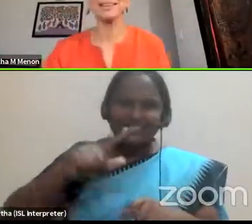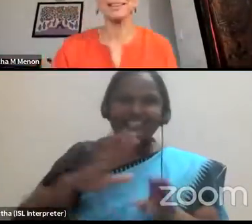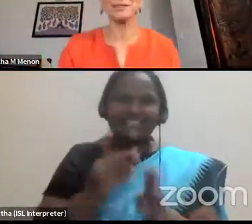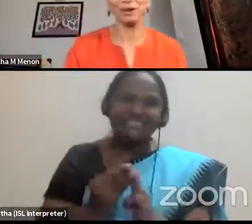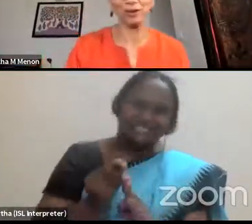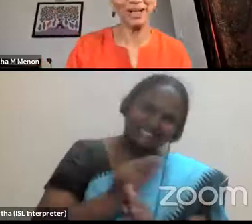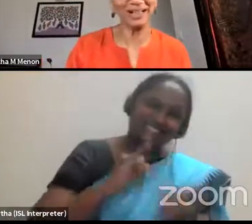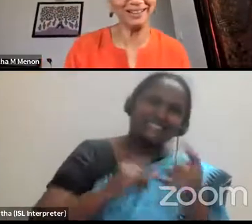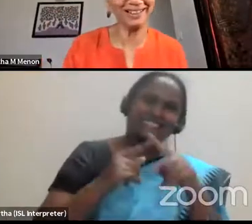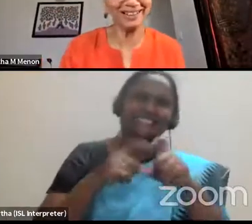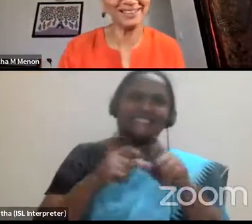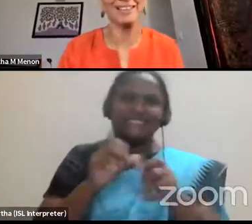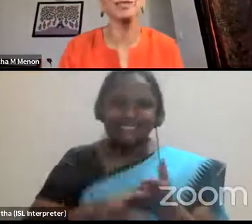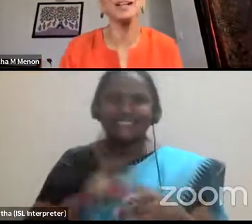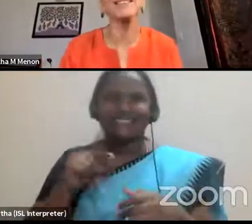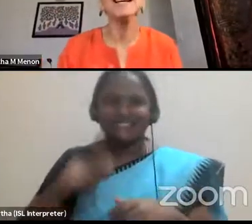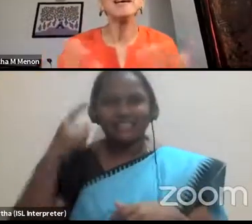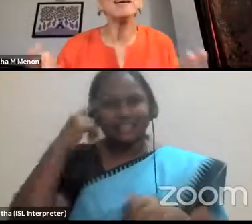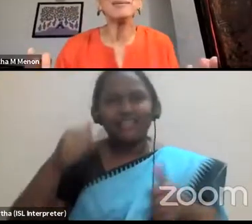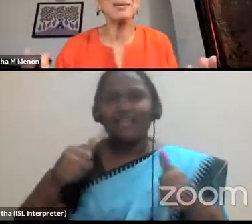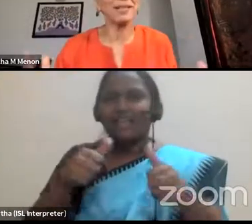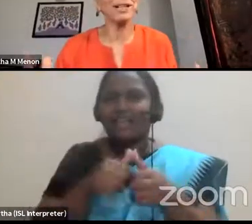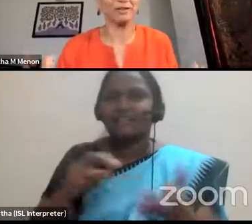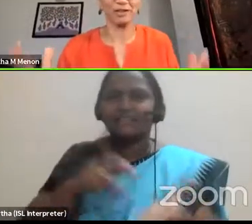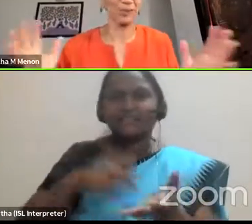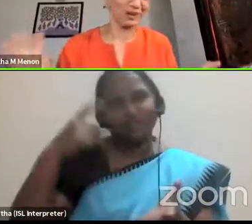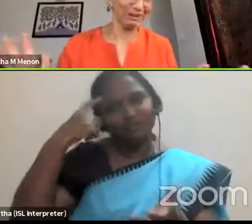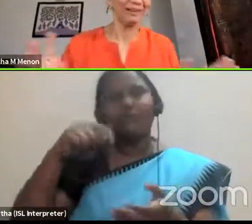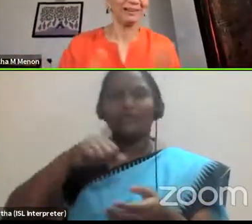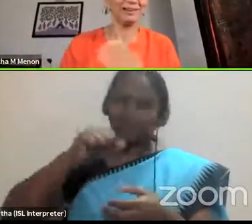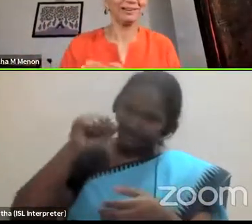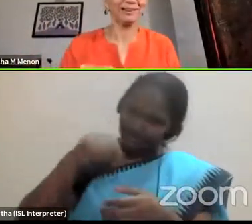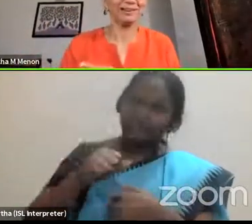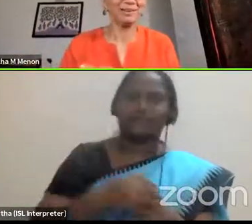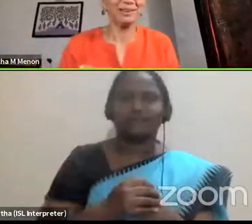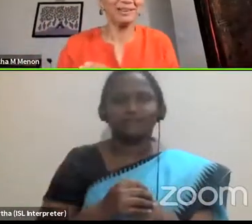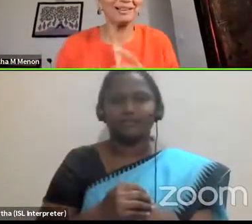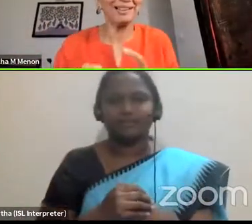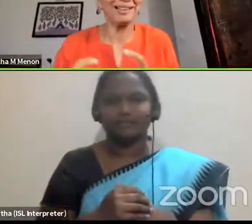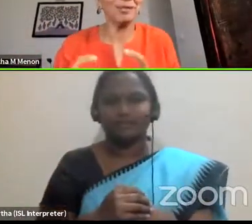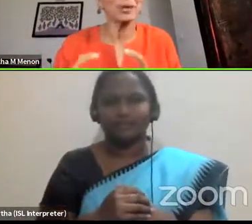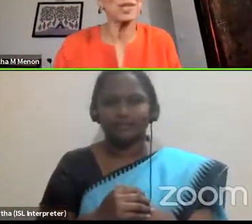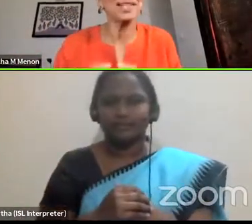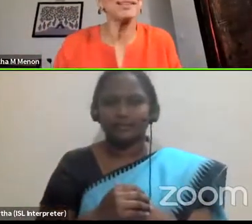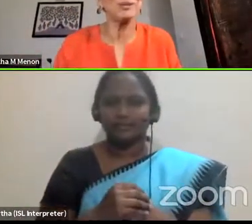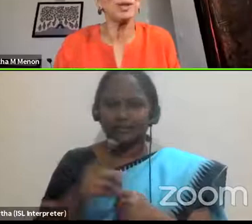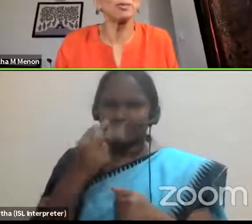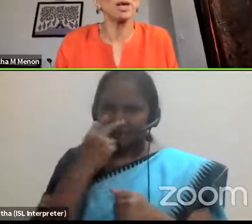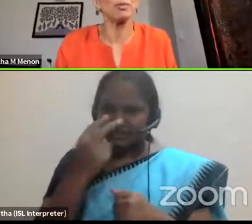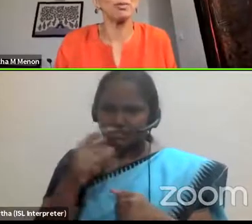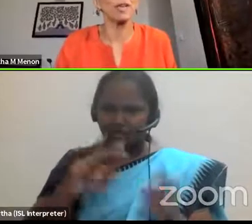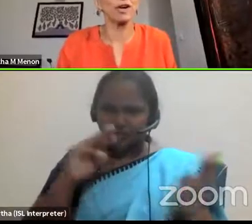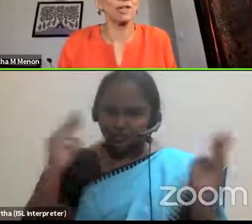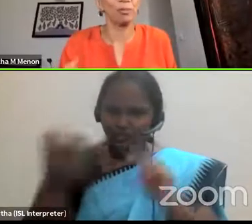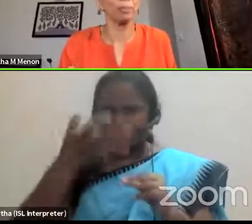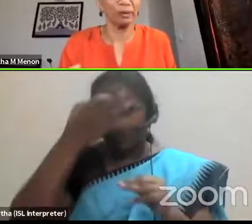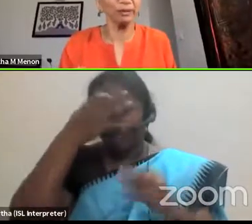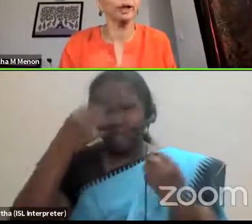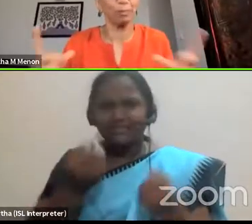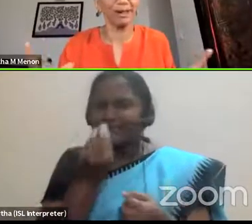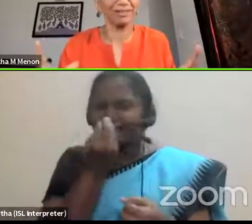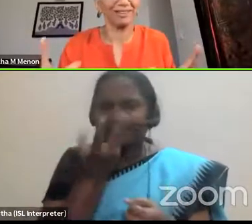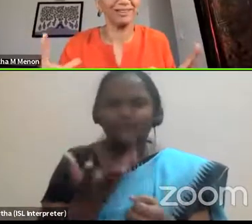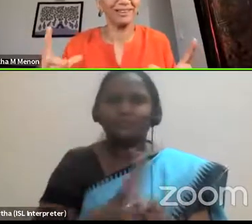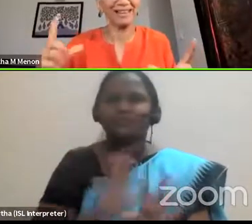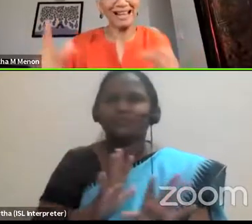STEAM for a while, and A stands for arts. It's fairly obvious. One, if you see, the world problems are not simple,